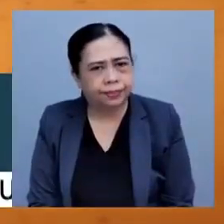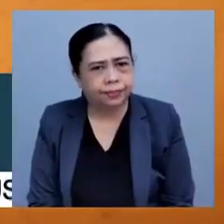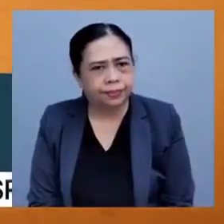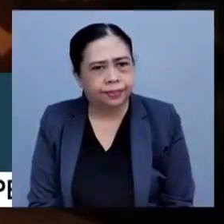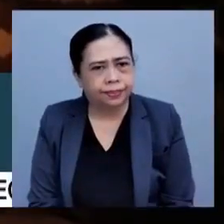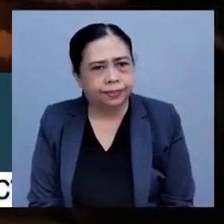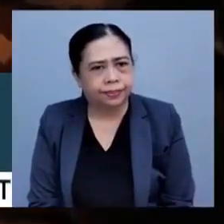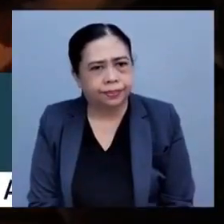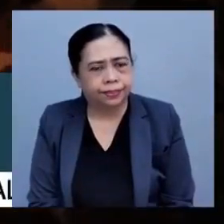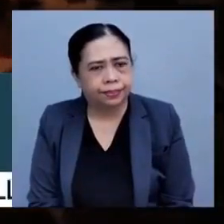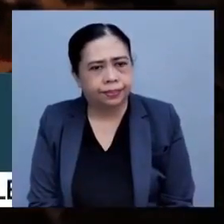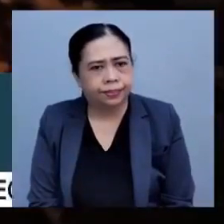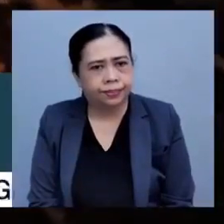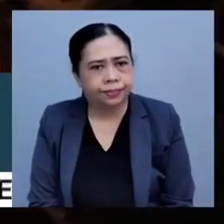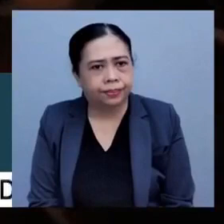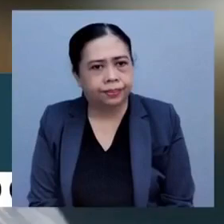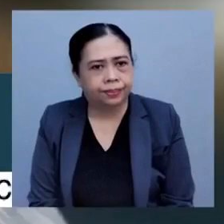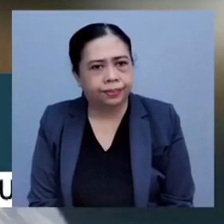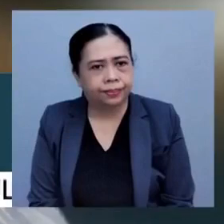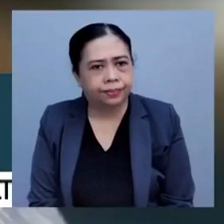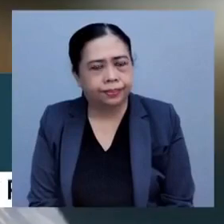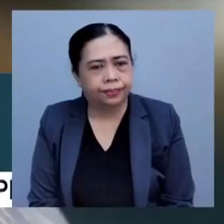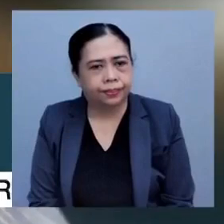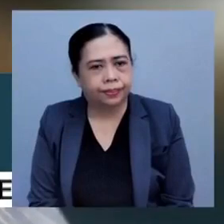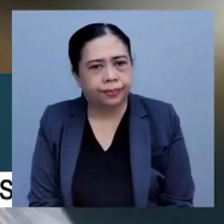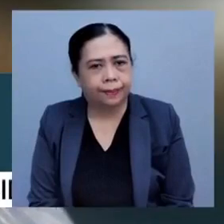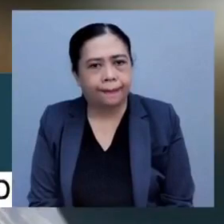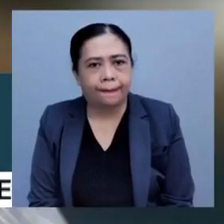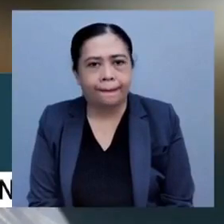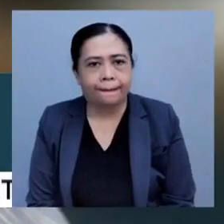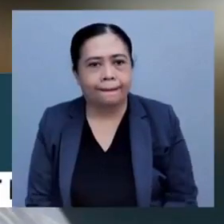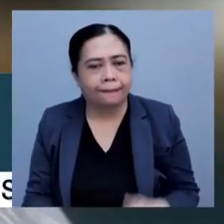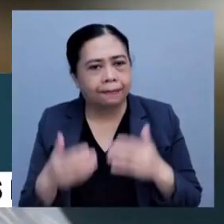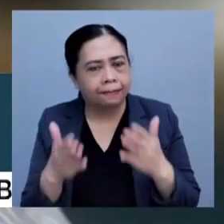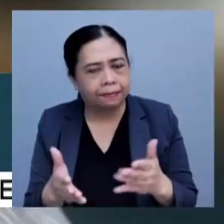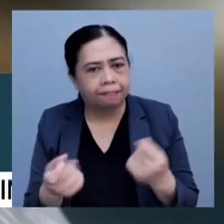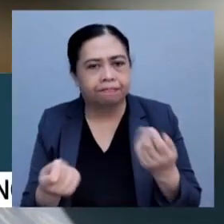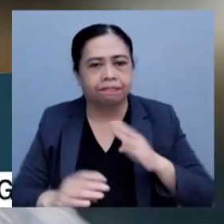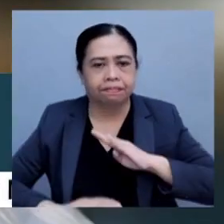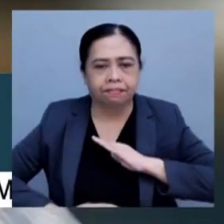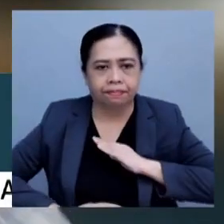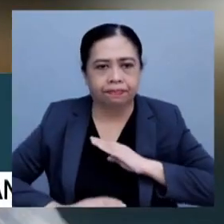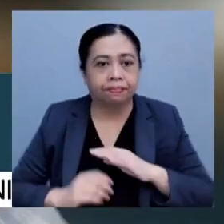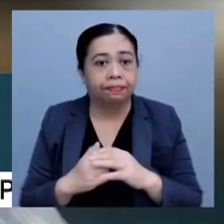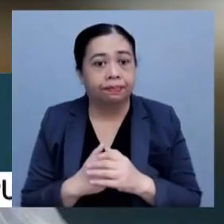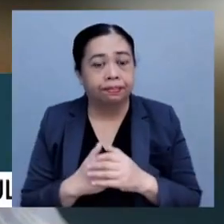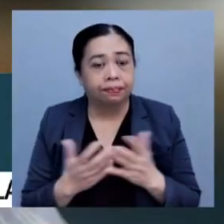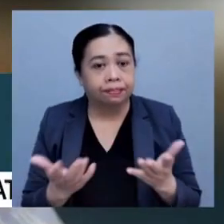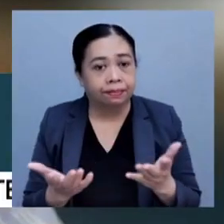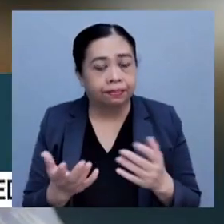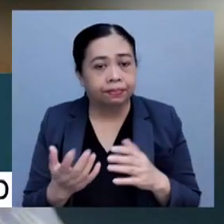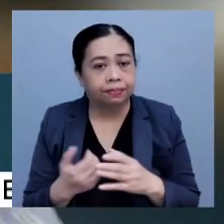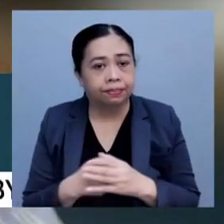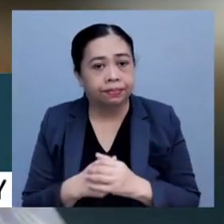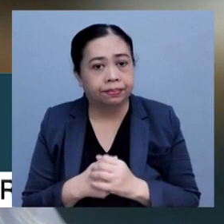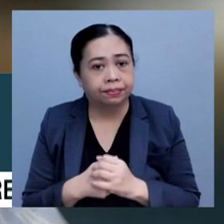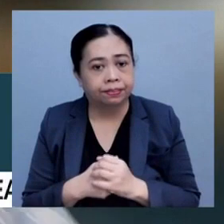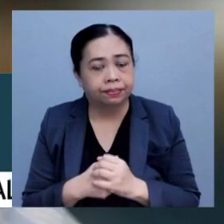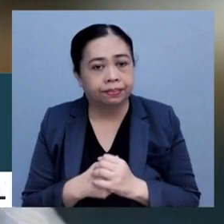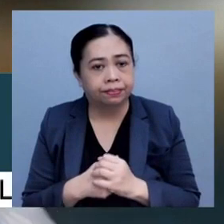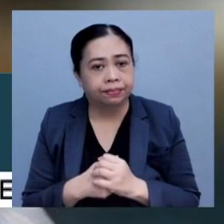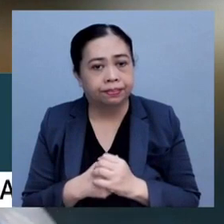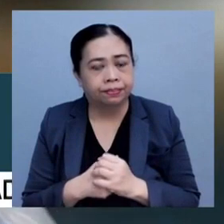do the exercise in the North Natuna Sea, and the way they satisfied Cambodia was to move it in the South Natuna